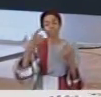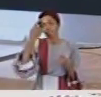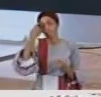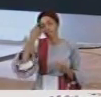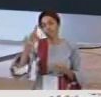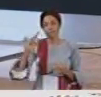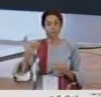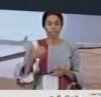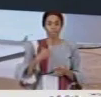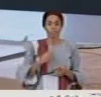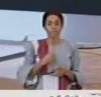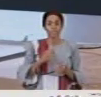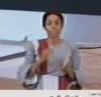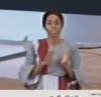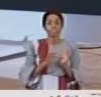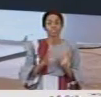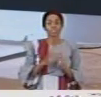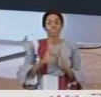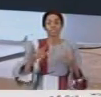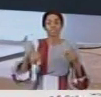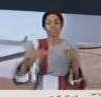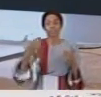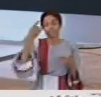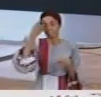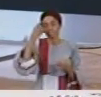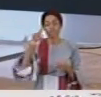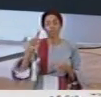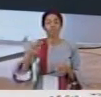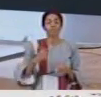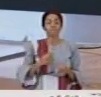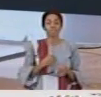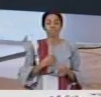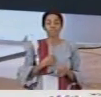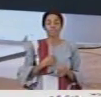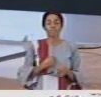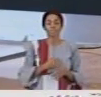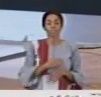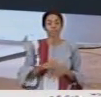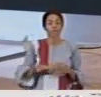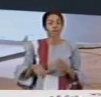Jesus went for me, Savior went for me.